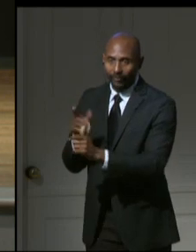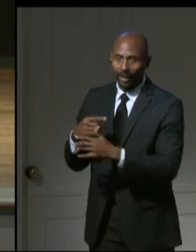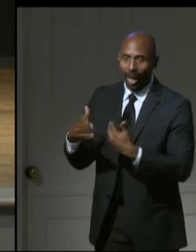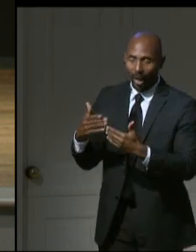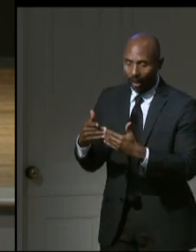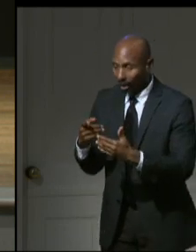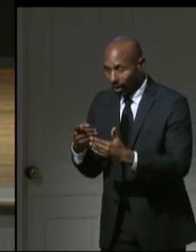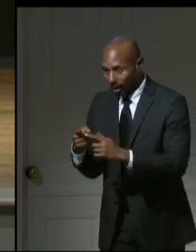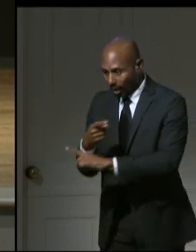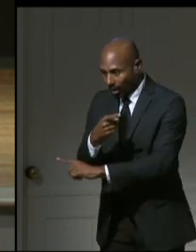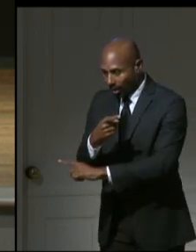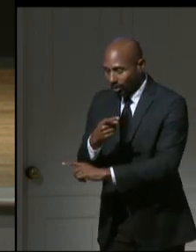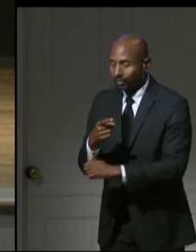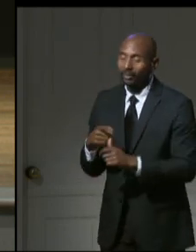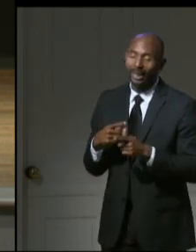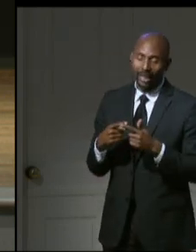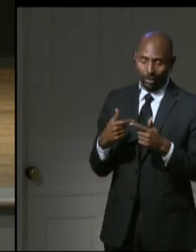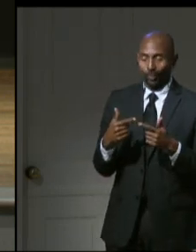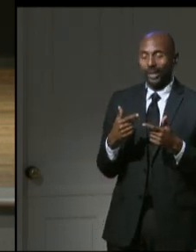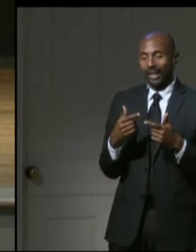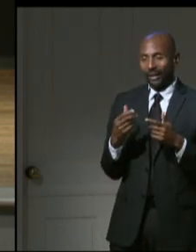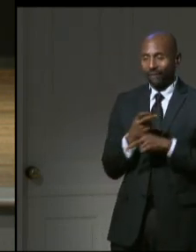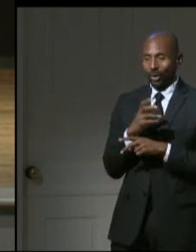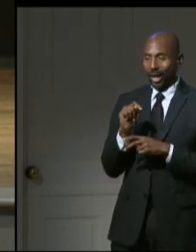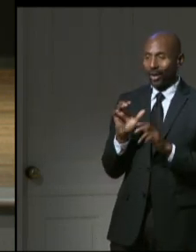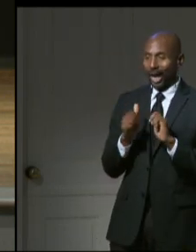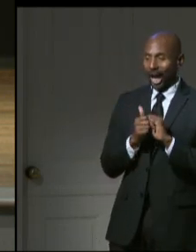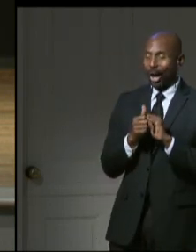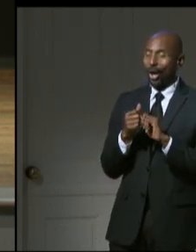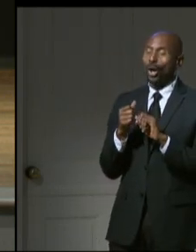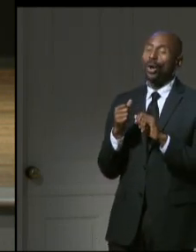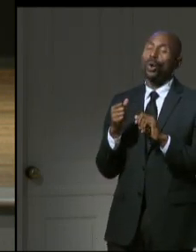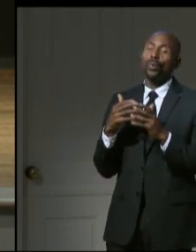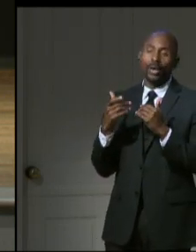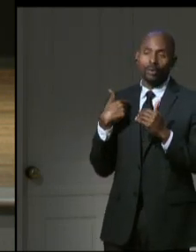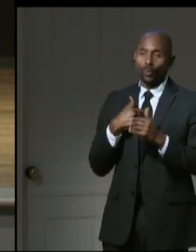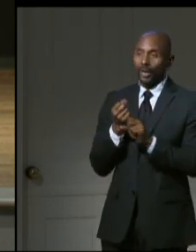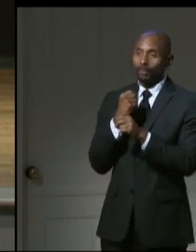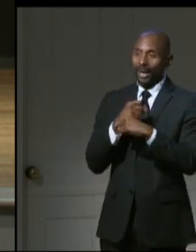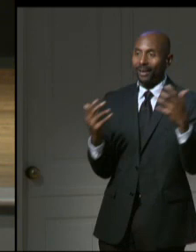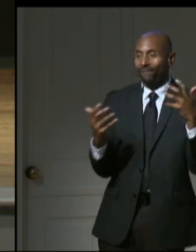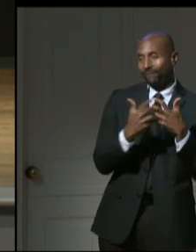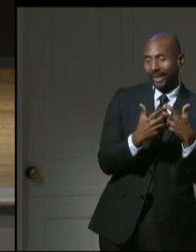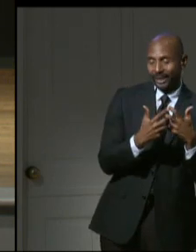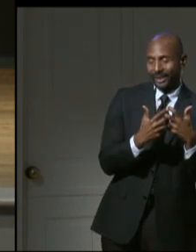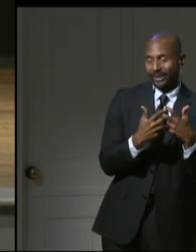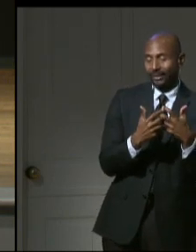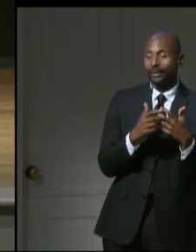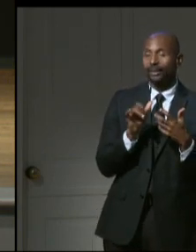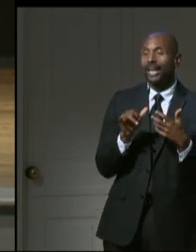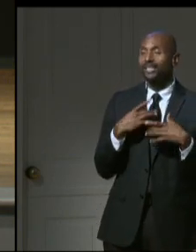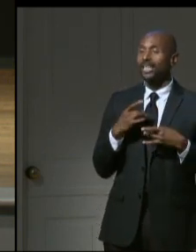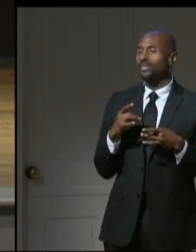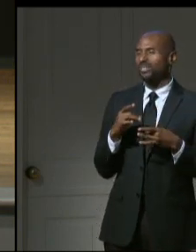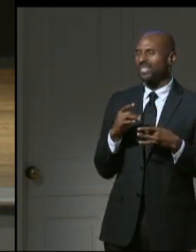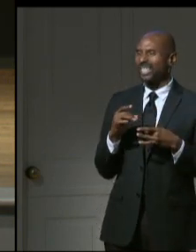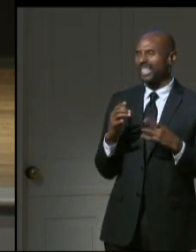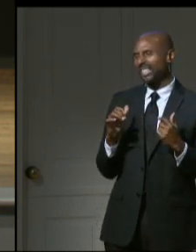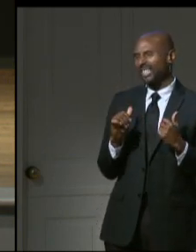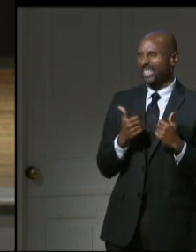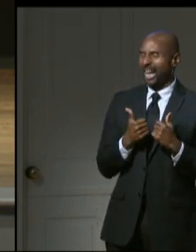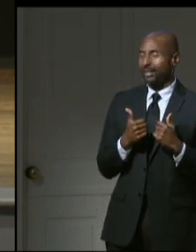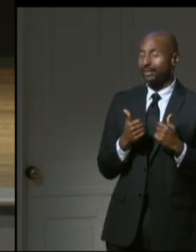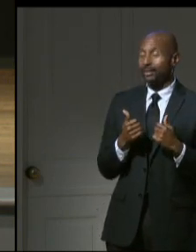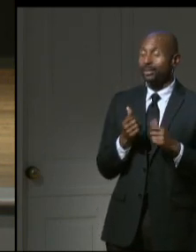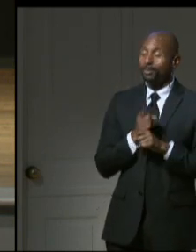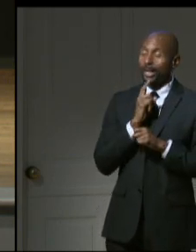make whatever we get sort of fit the story. And I think that's another interesting sort of challenge, to make sure that in the end,